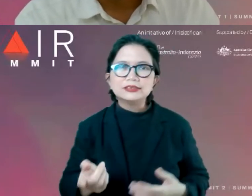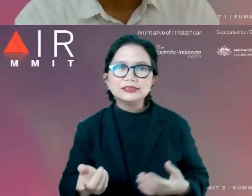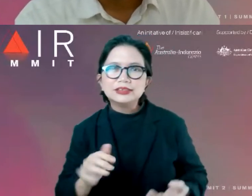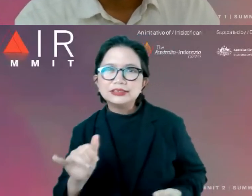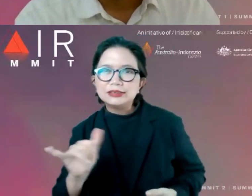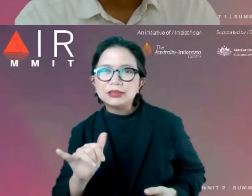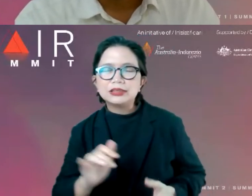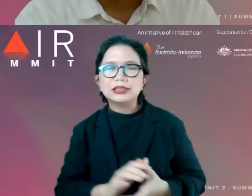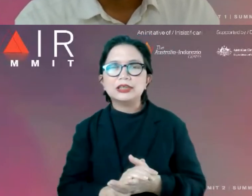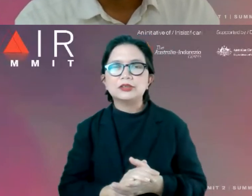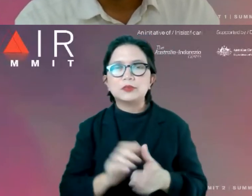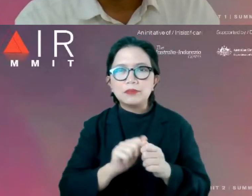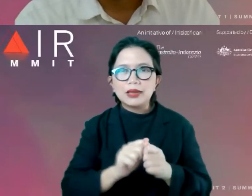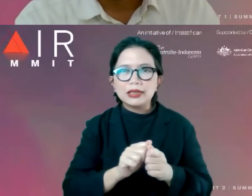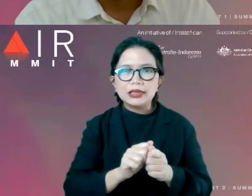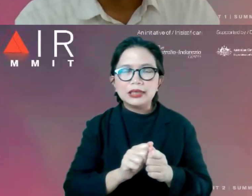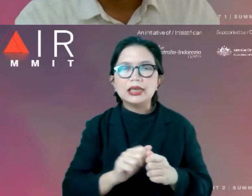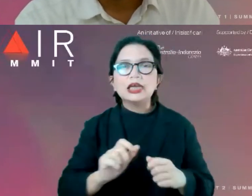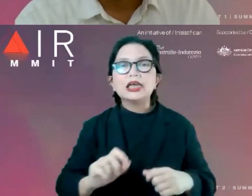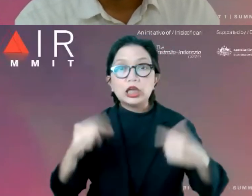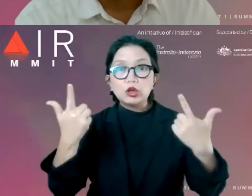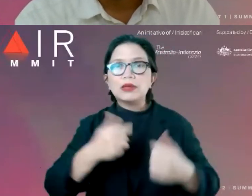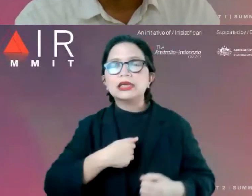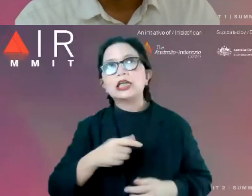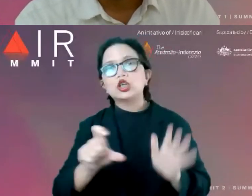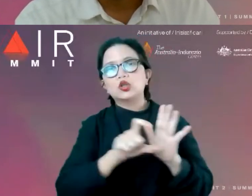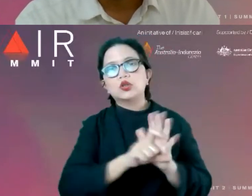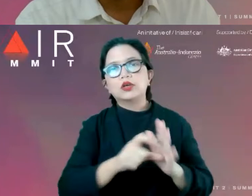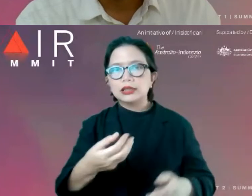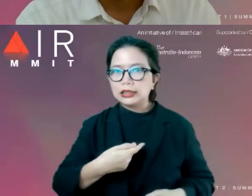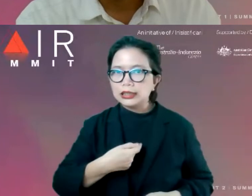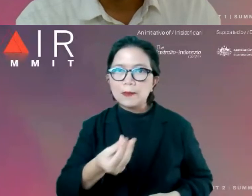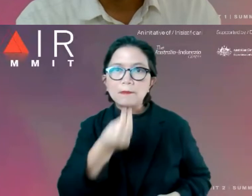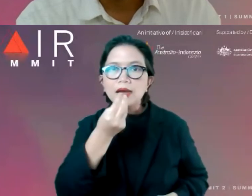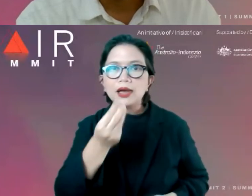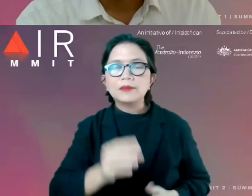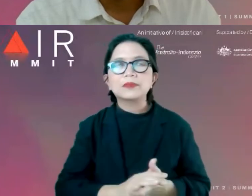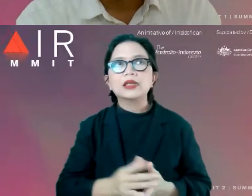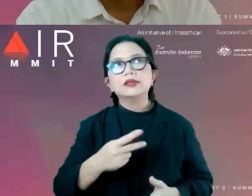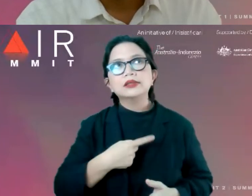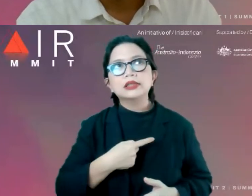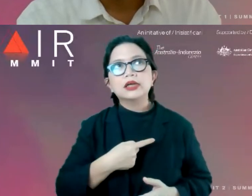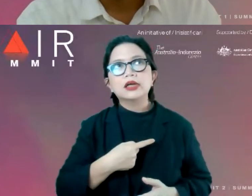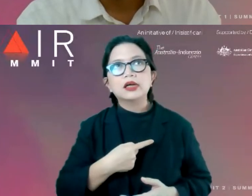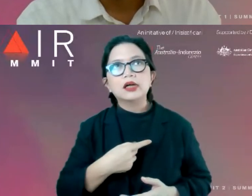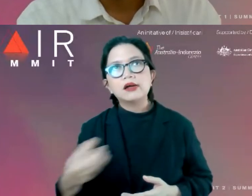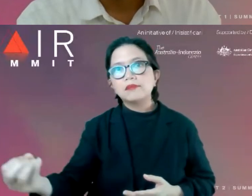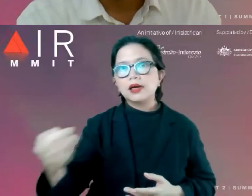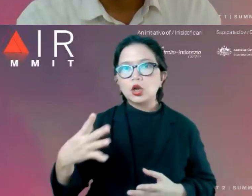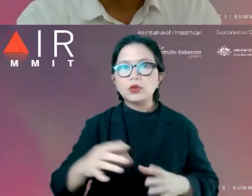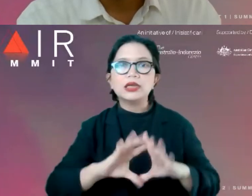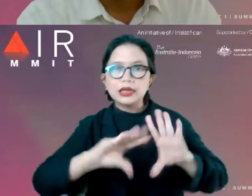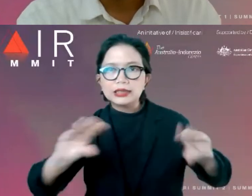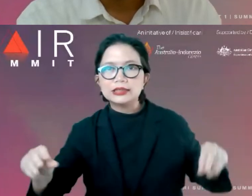the risk perception model works. And it's not linear. So in a place like Makassar, a lot of